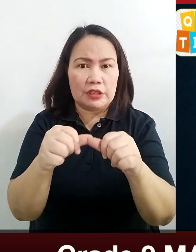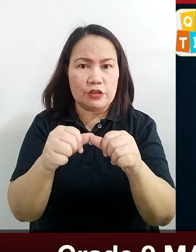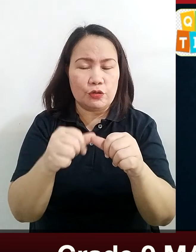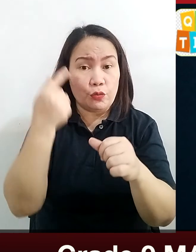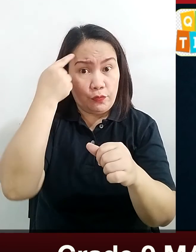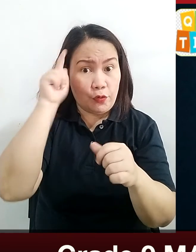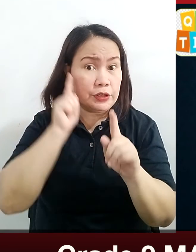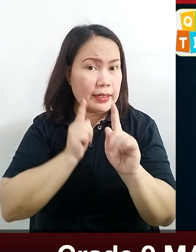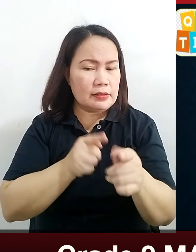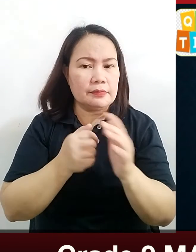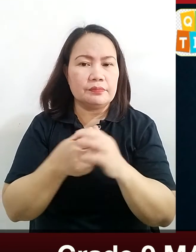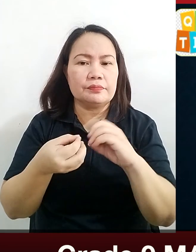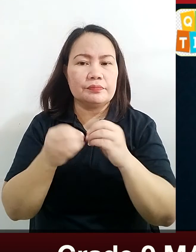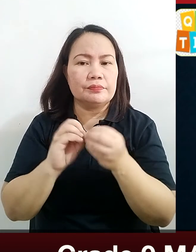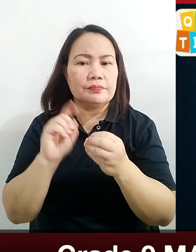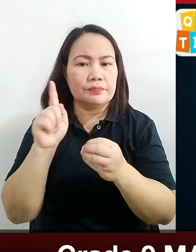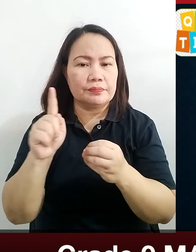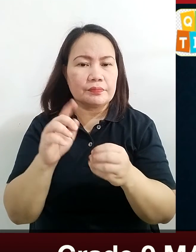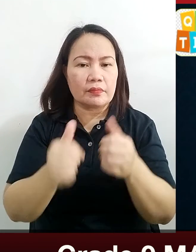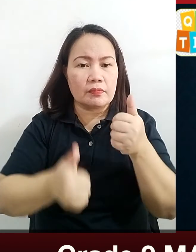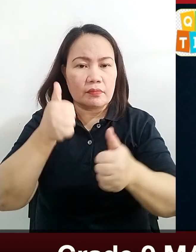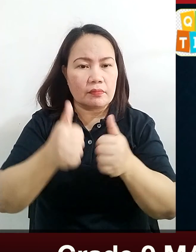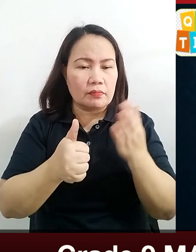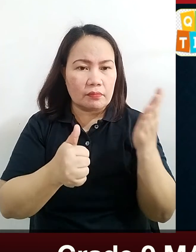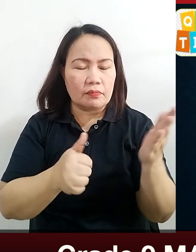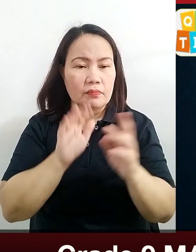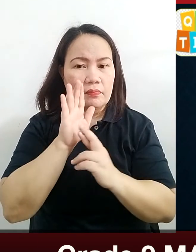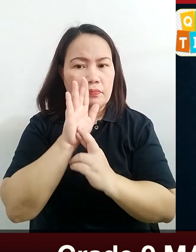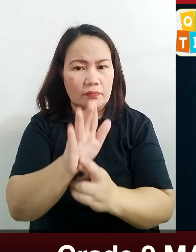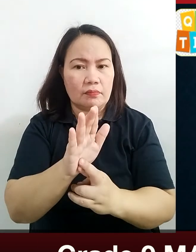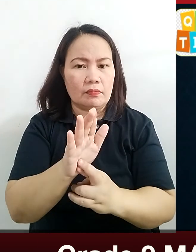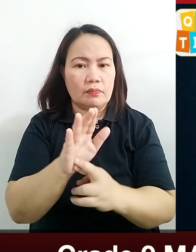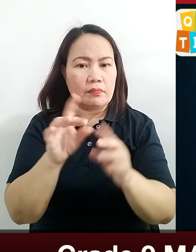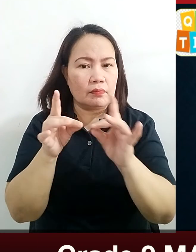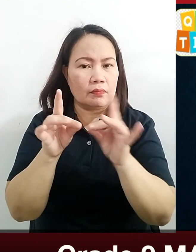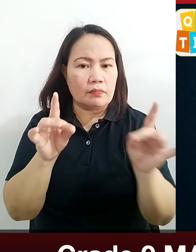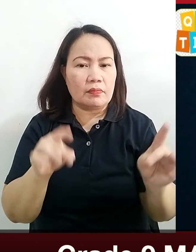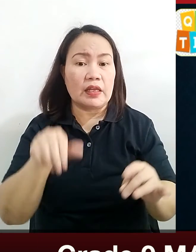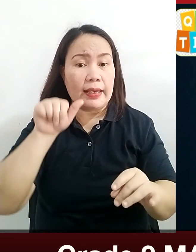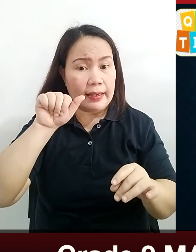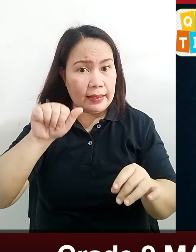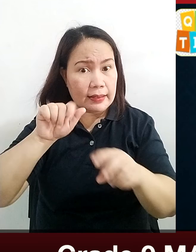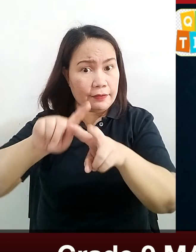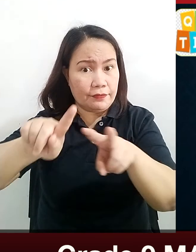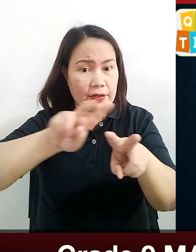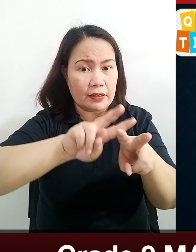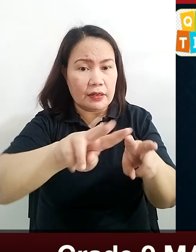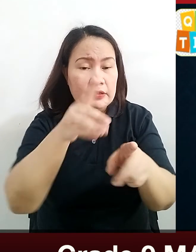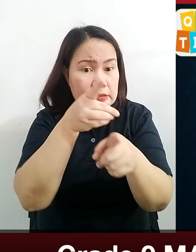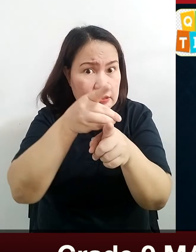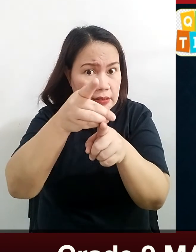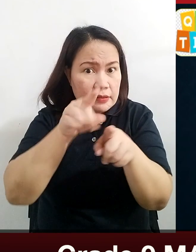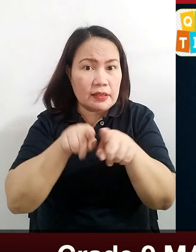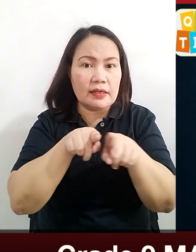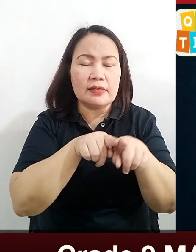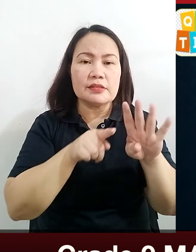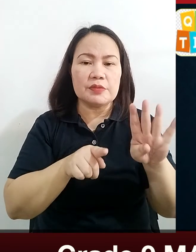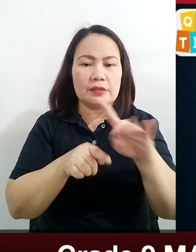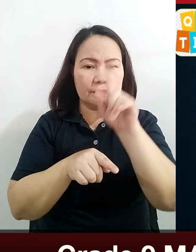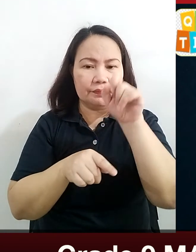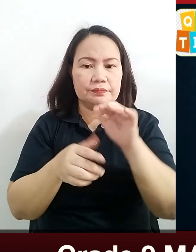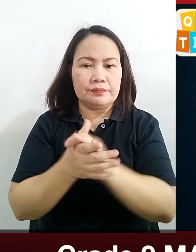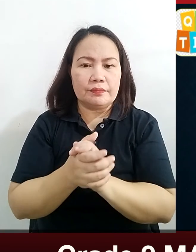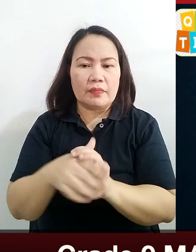answer. For question number 1, which of the following represent the statement A varies directly as B?